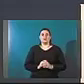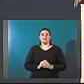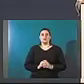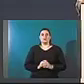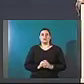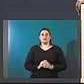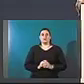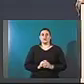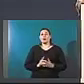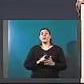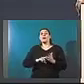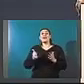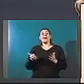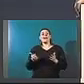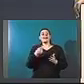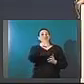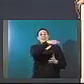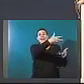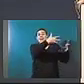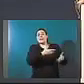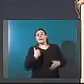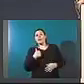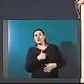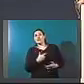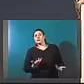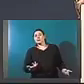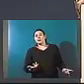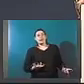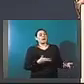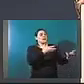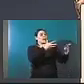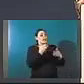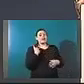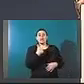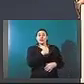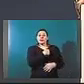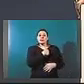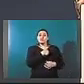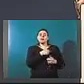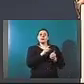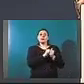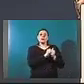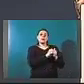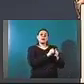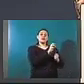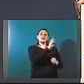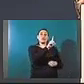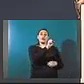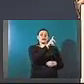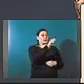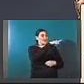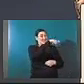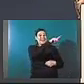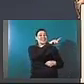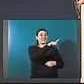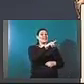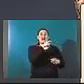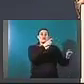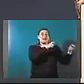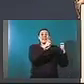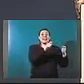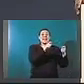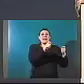What else were we left with? We were left with Wall Street deregulation on